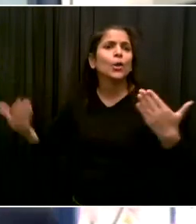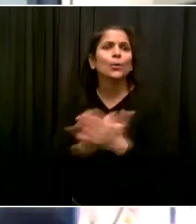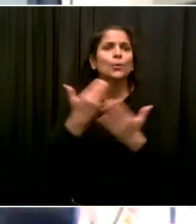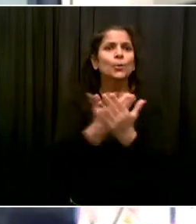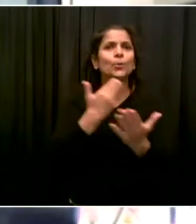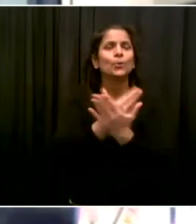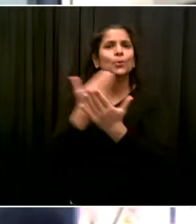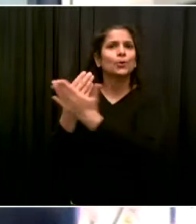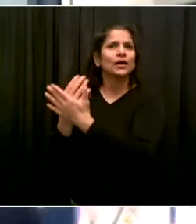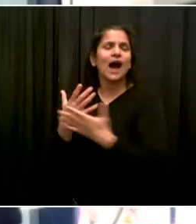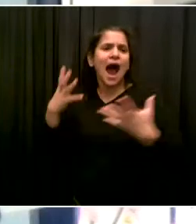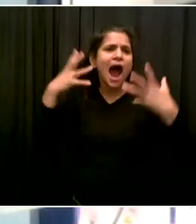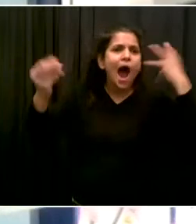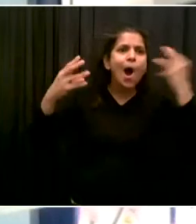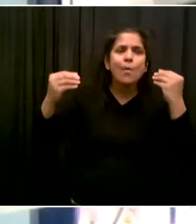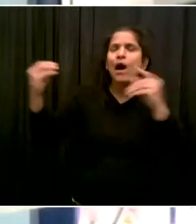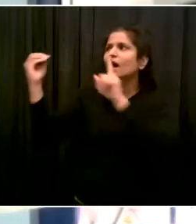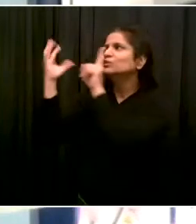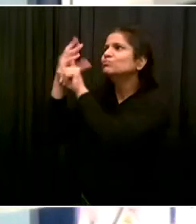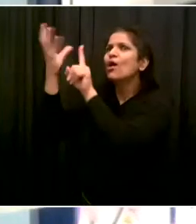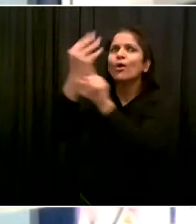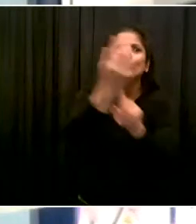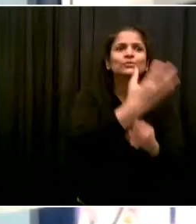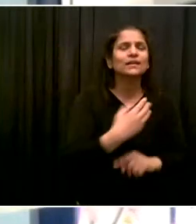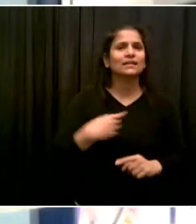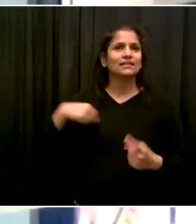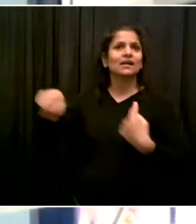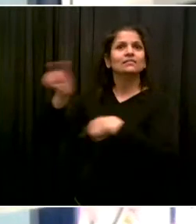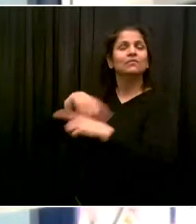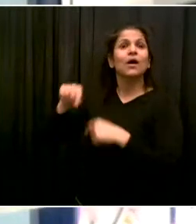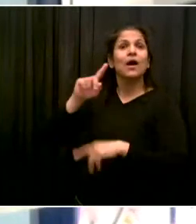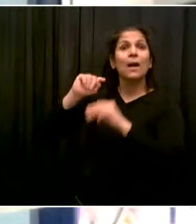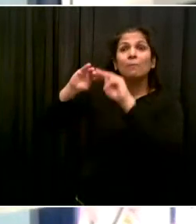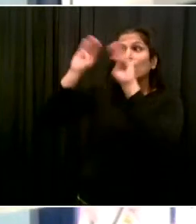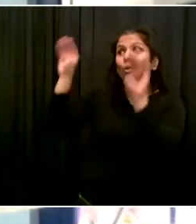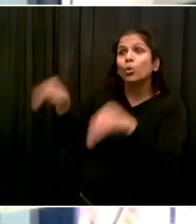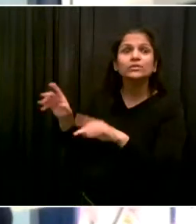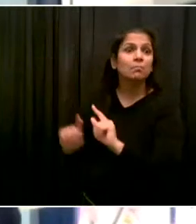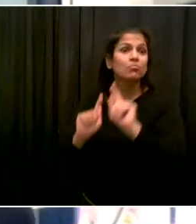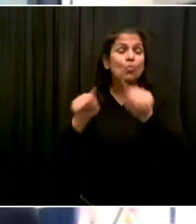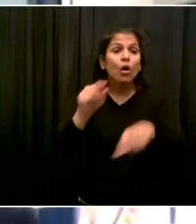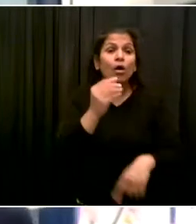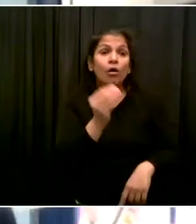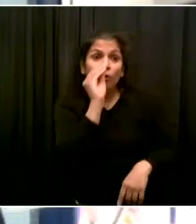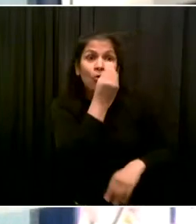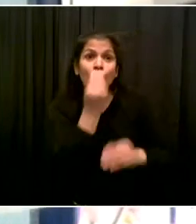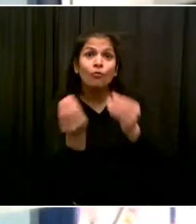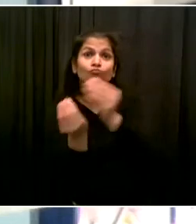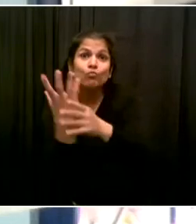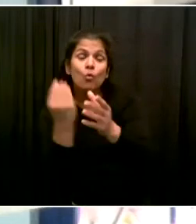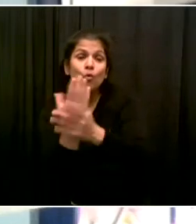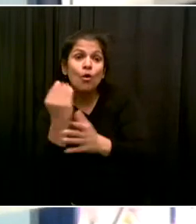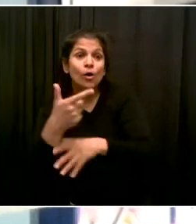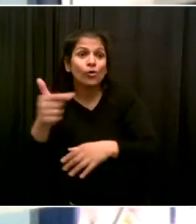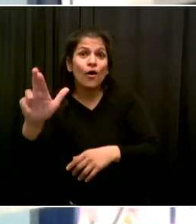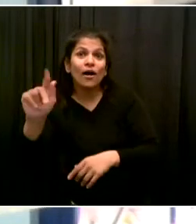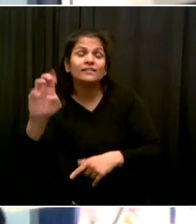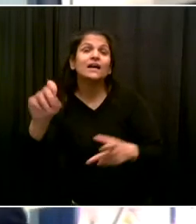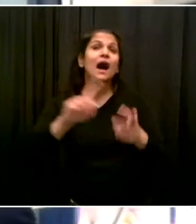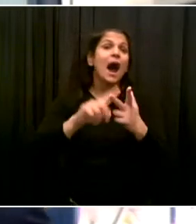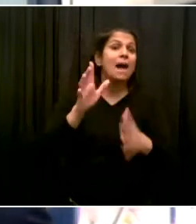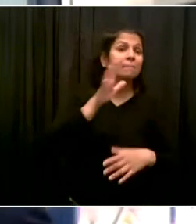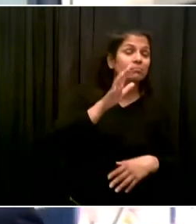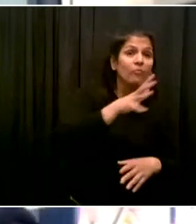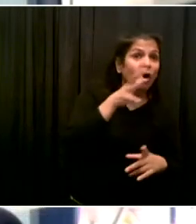vegetables to kicking a goal on the soccer field and making arts and crafts with new friends. I'm grateful to our community partners, Scan